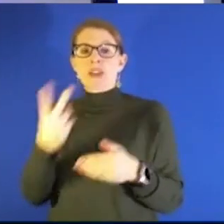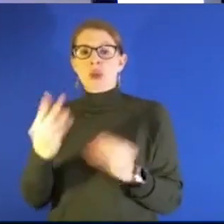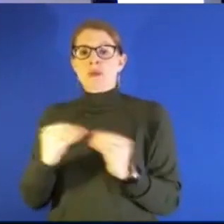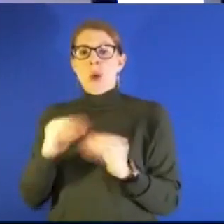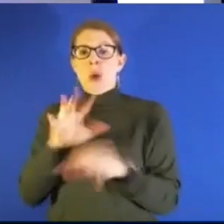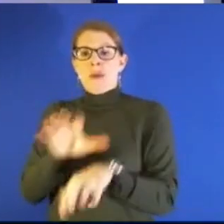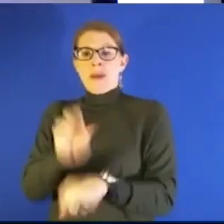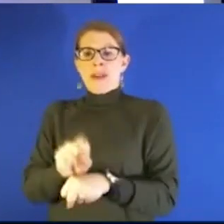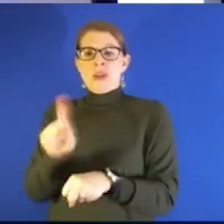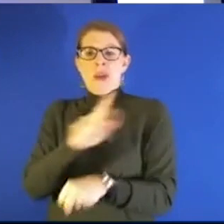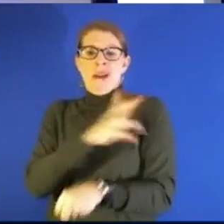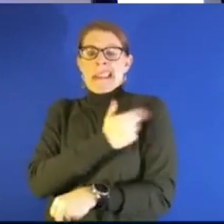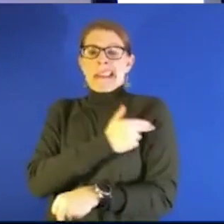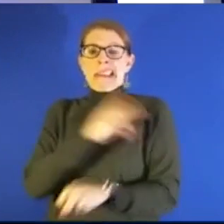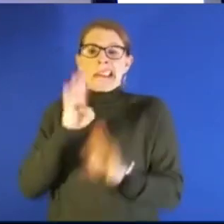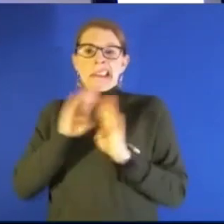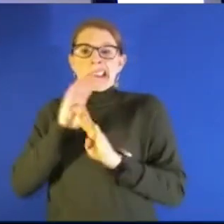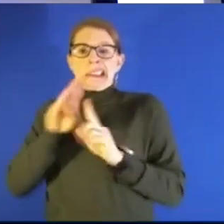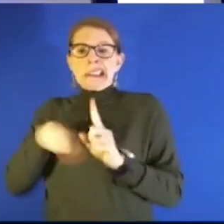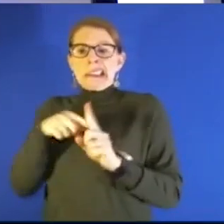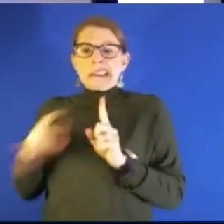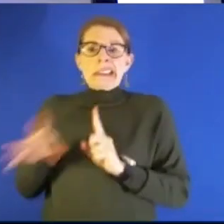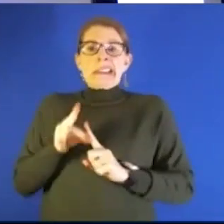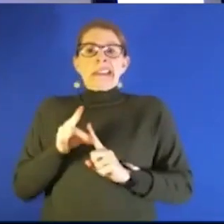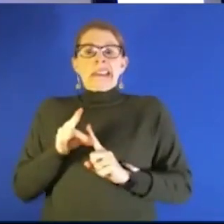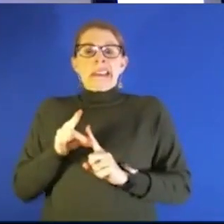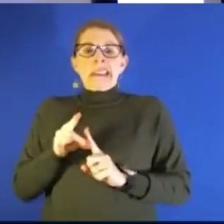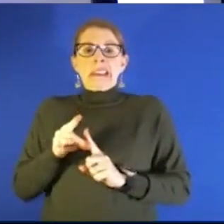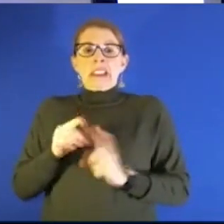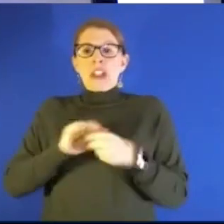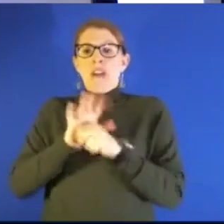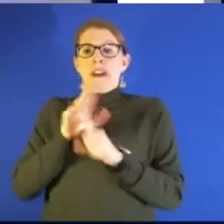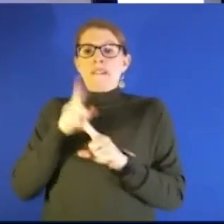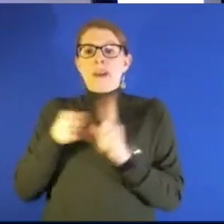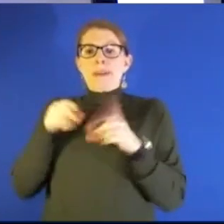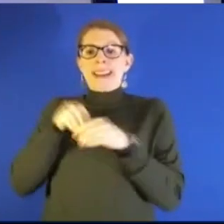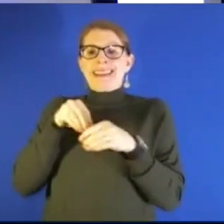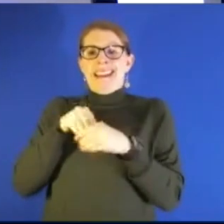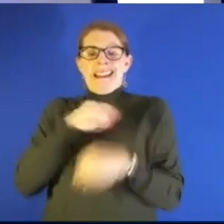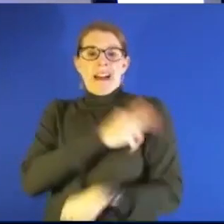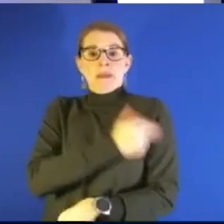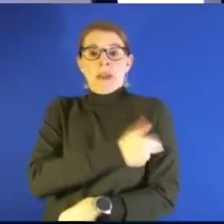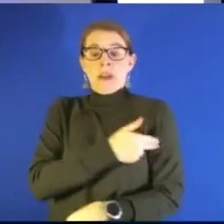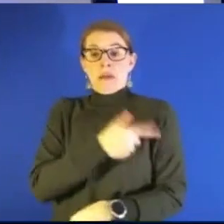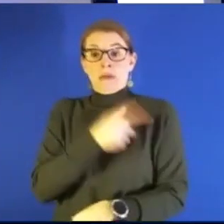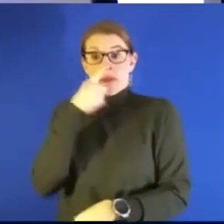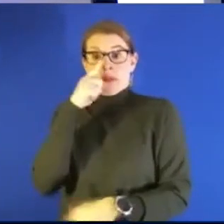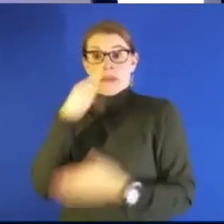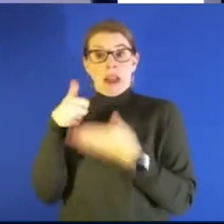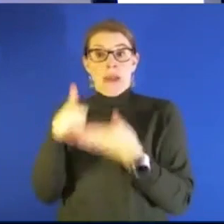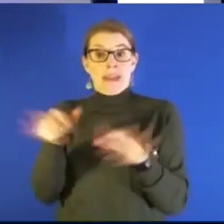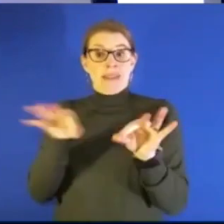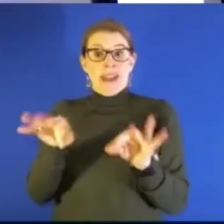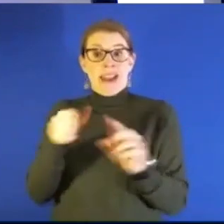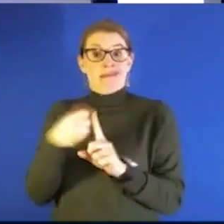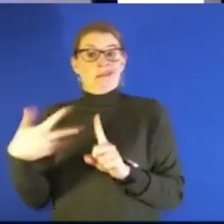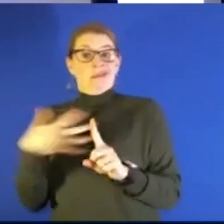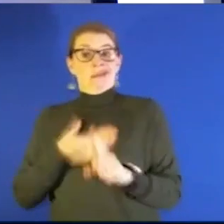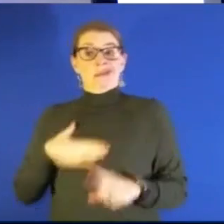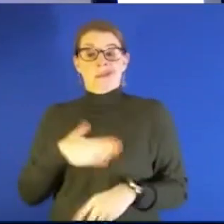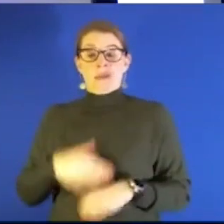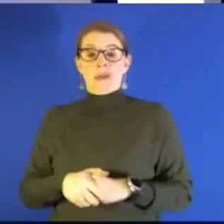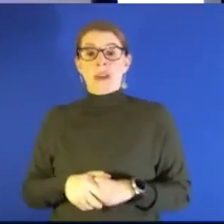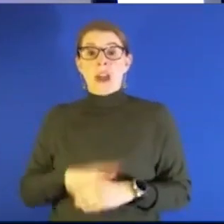just worries about getting COVID from inside the hospital. Can you just help her out with that one? We've always said that hospitals are one of the